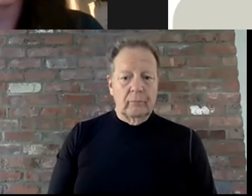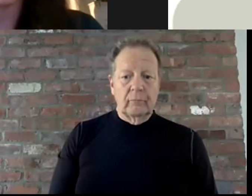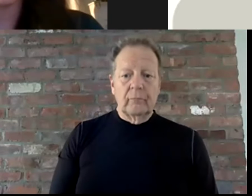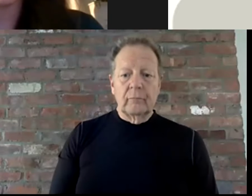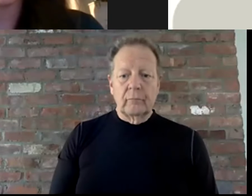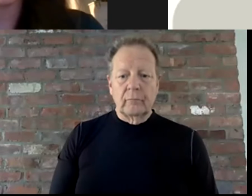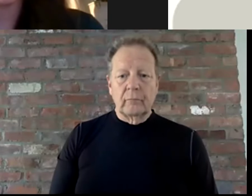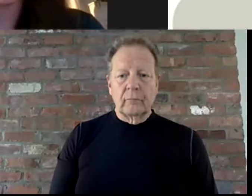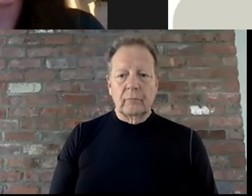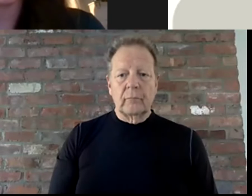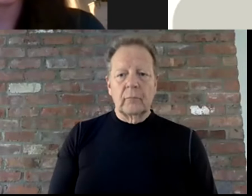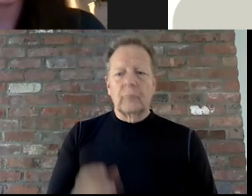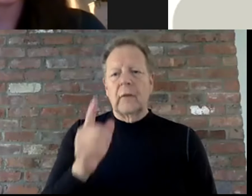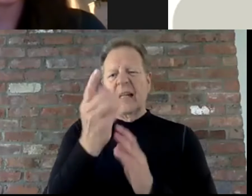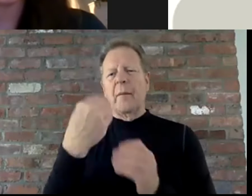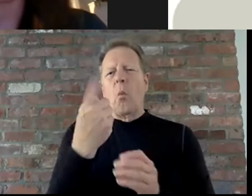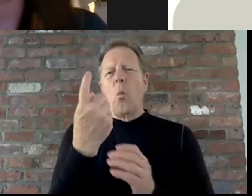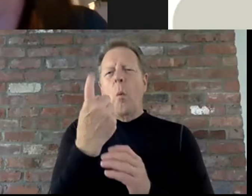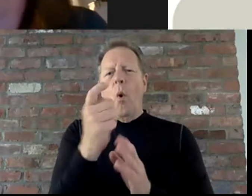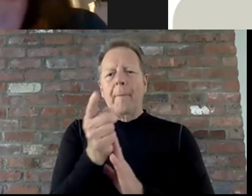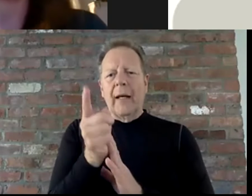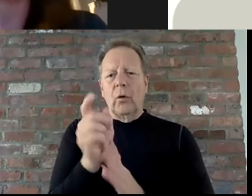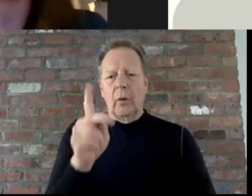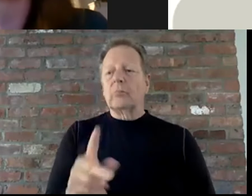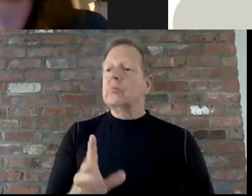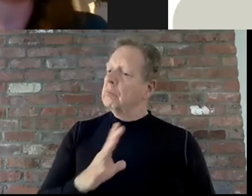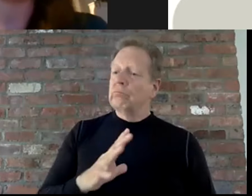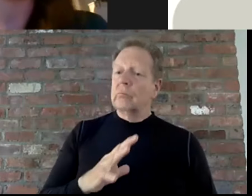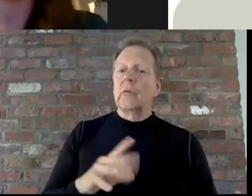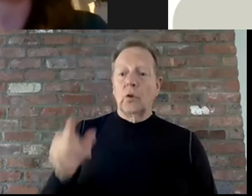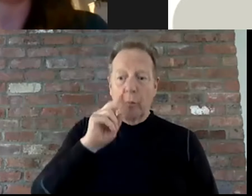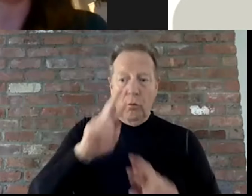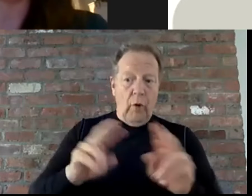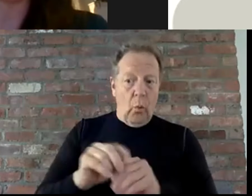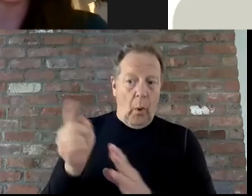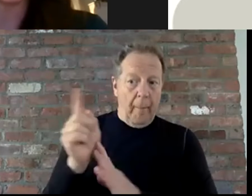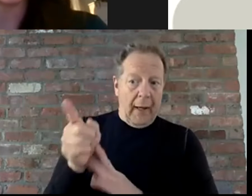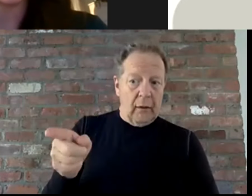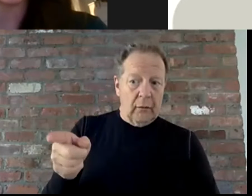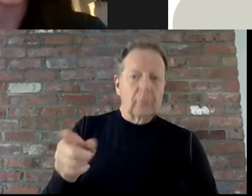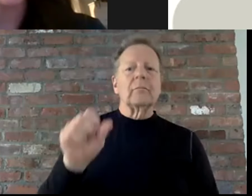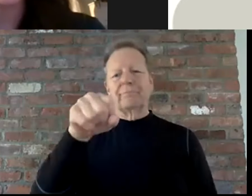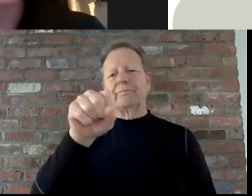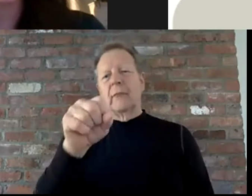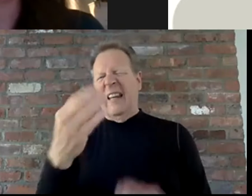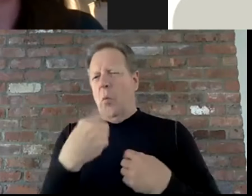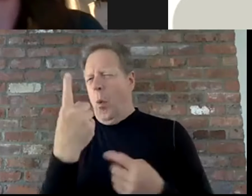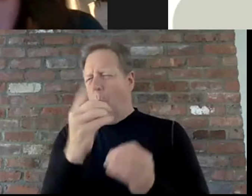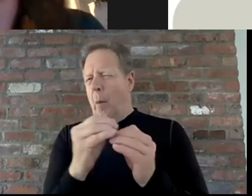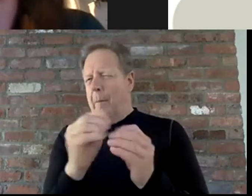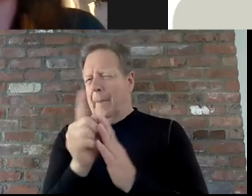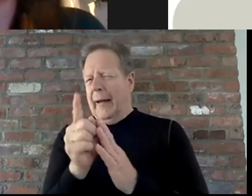And I think just another minute. Okay, so you'll be ready in just a moment? Yeah. Okay, thank